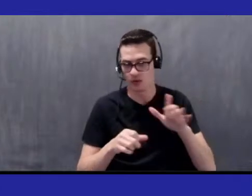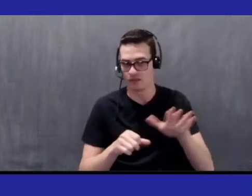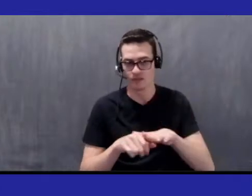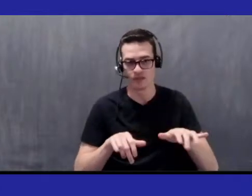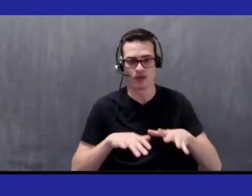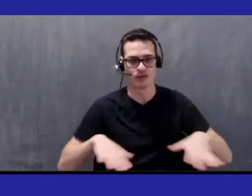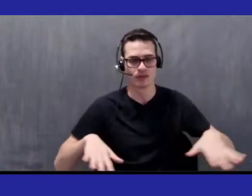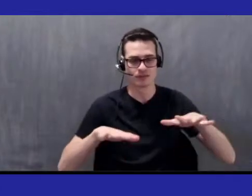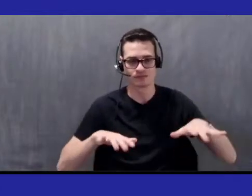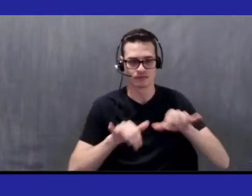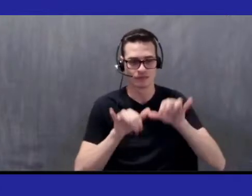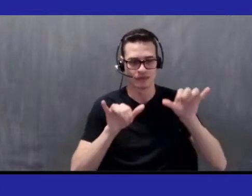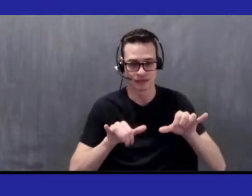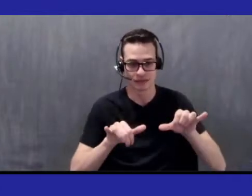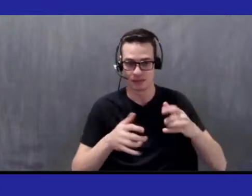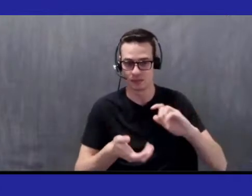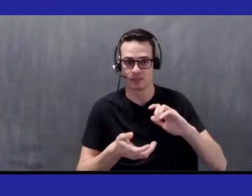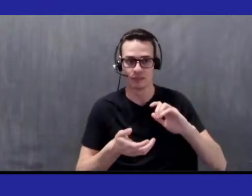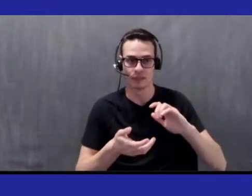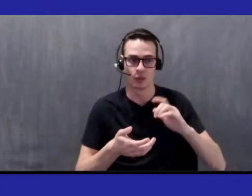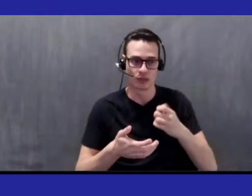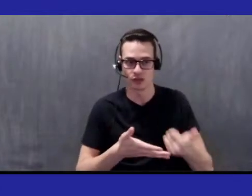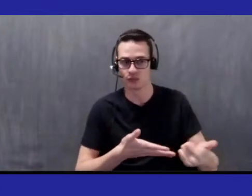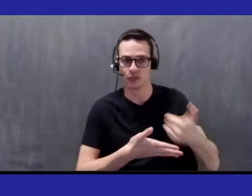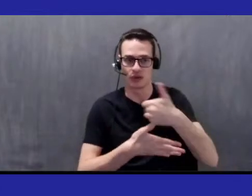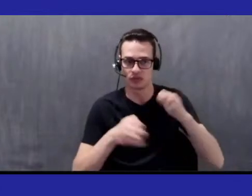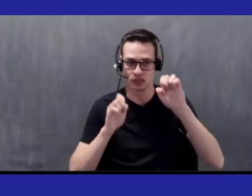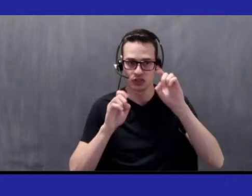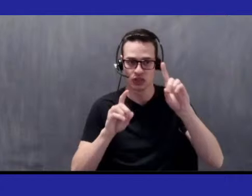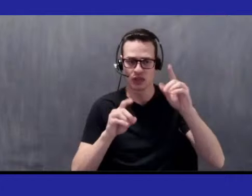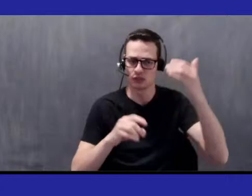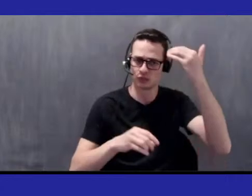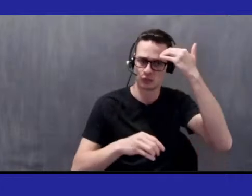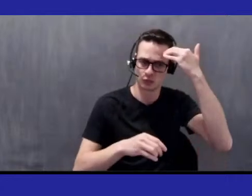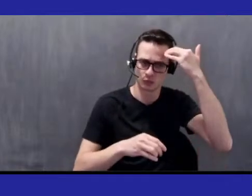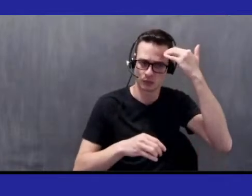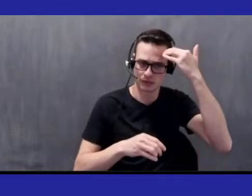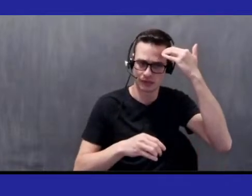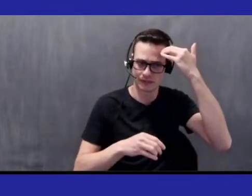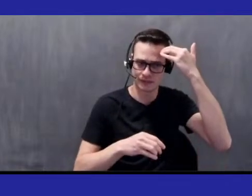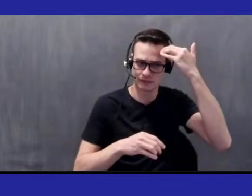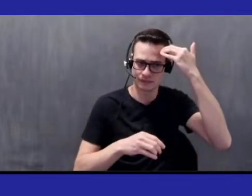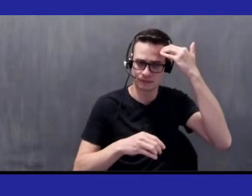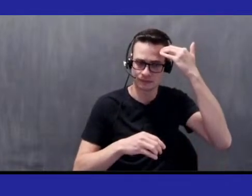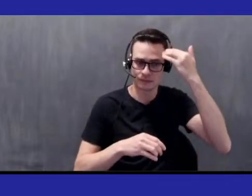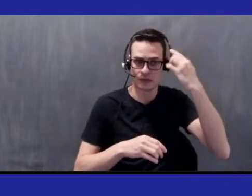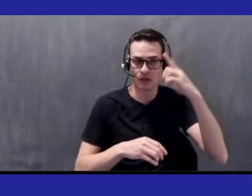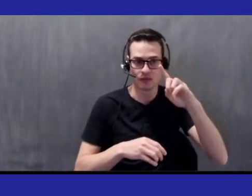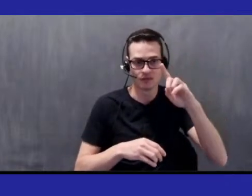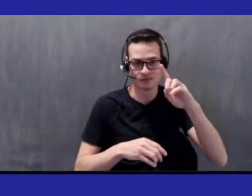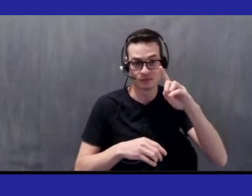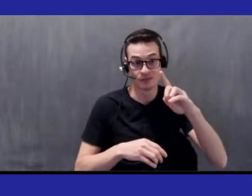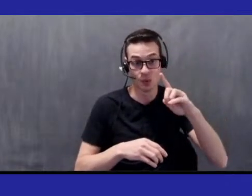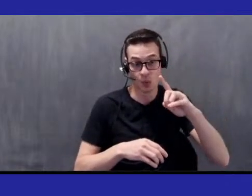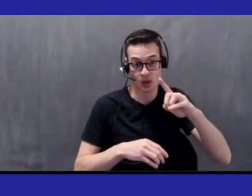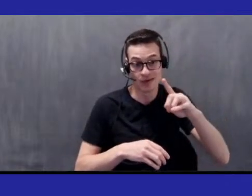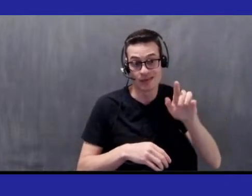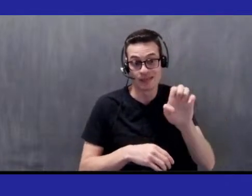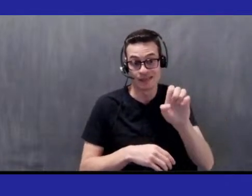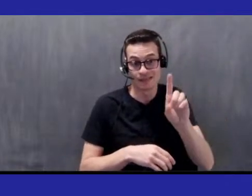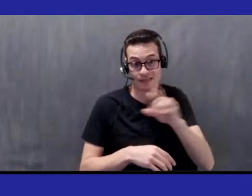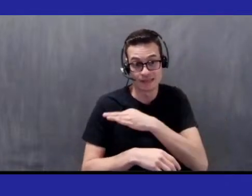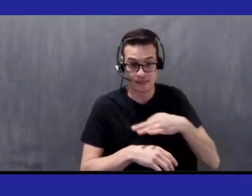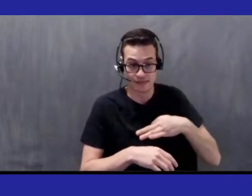to optimize sort of education and awareness for frontline staff about what is a